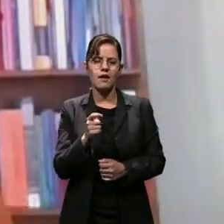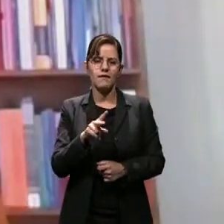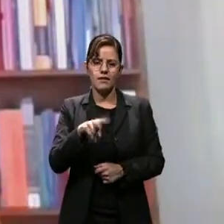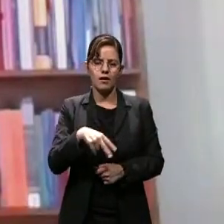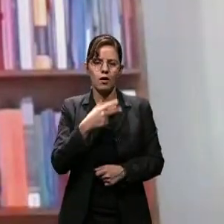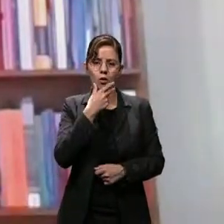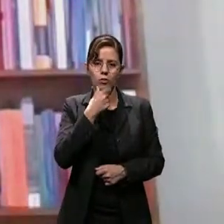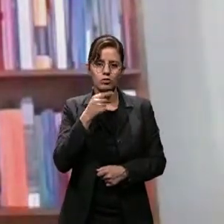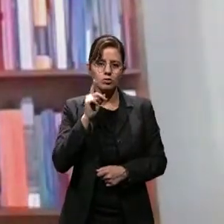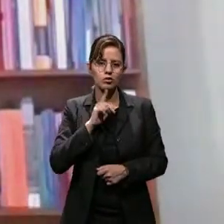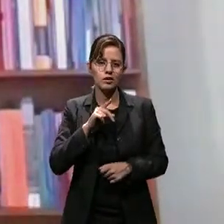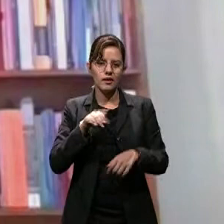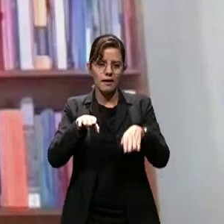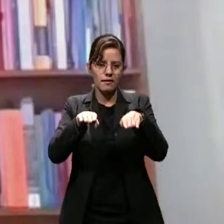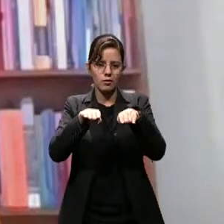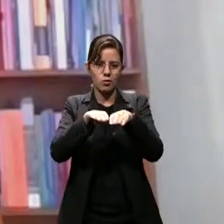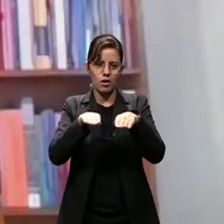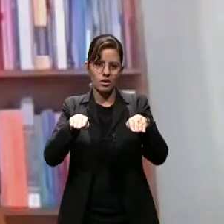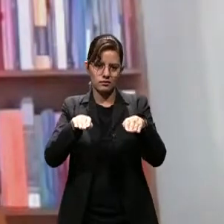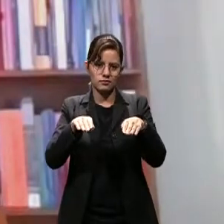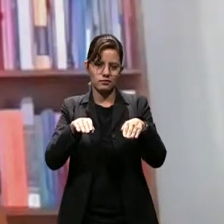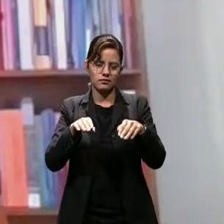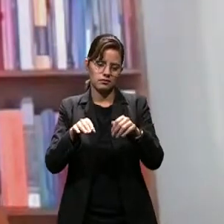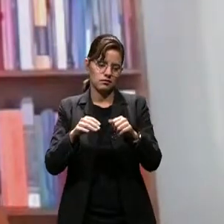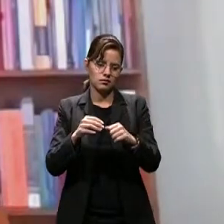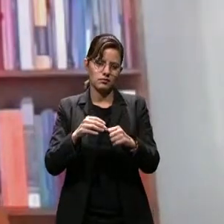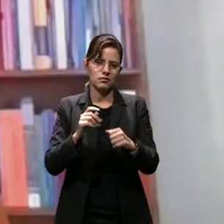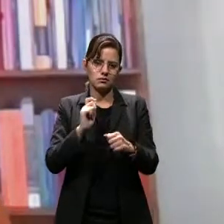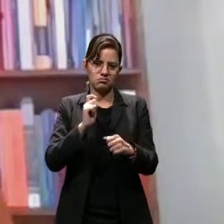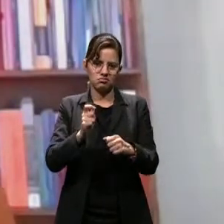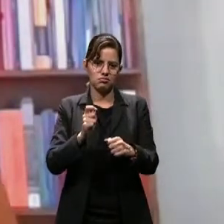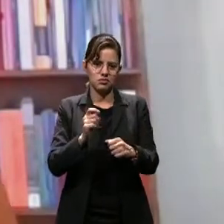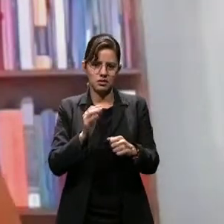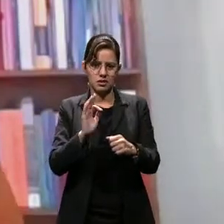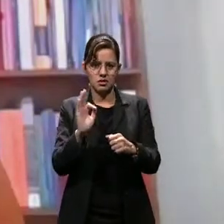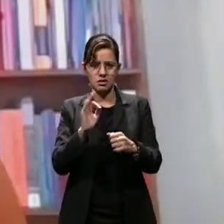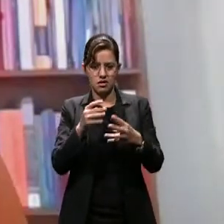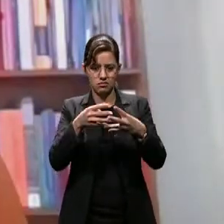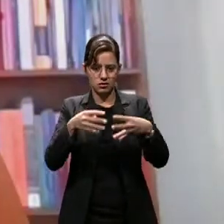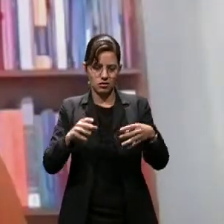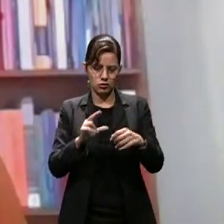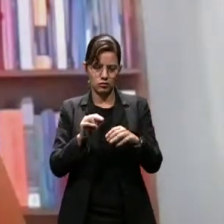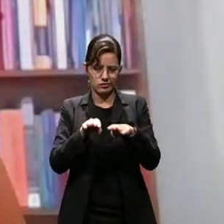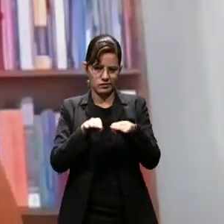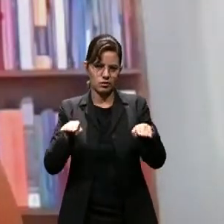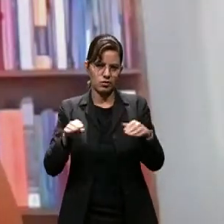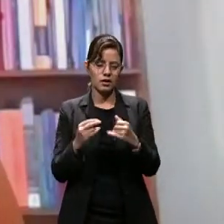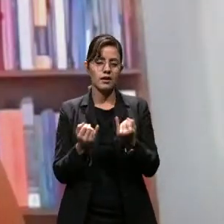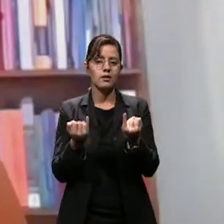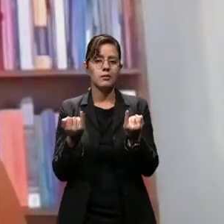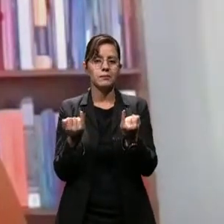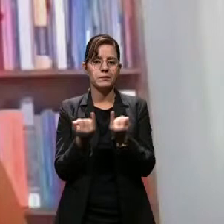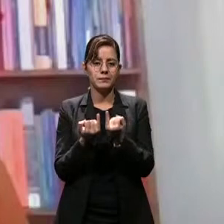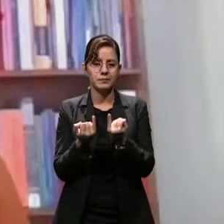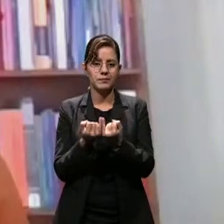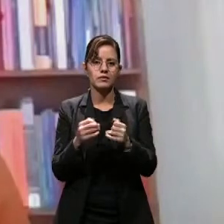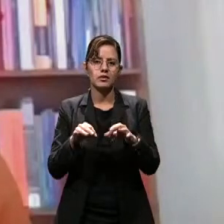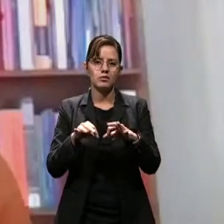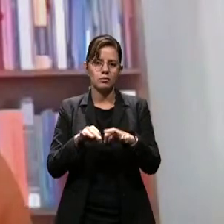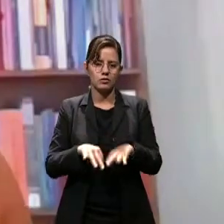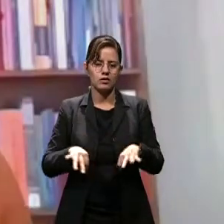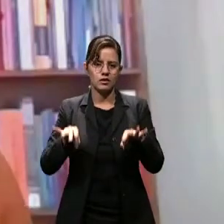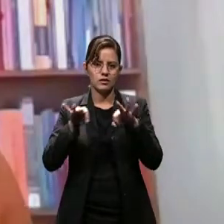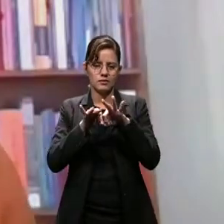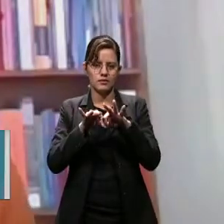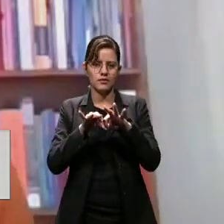it's horizontal parity applied in these levels. When we talk about violence, the role